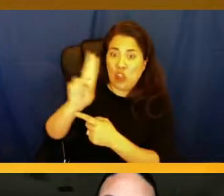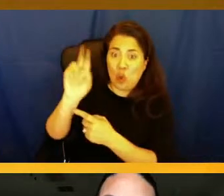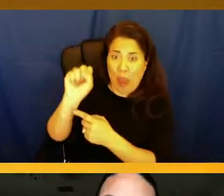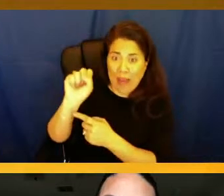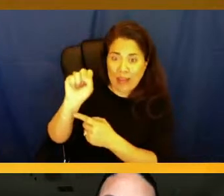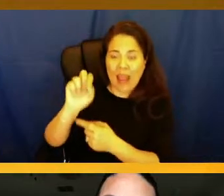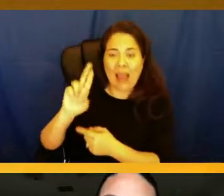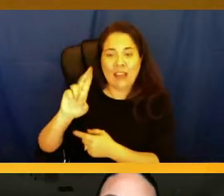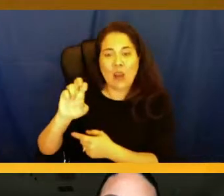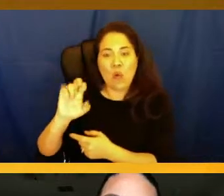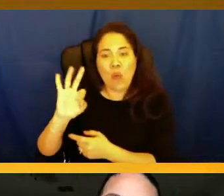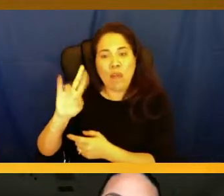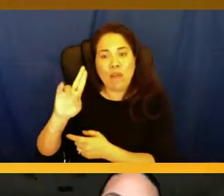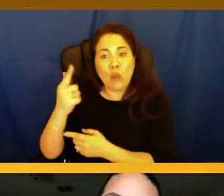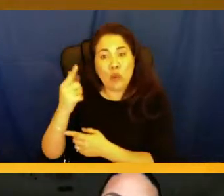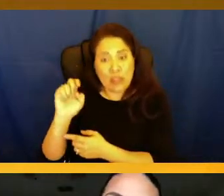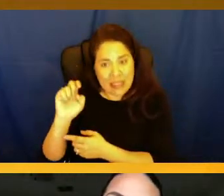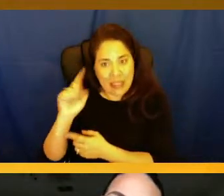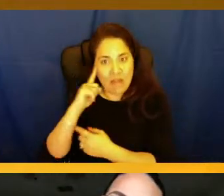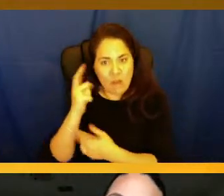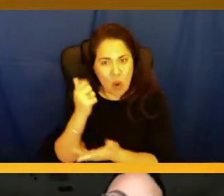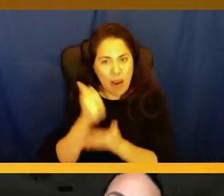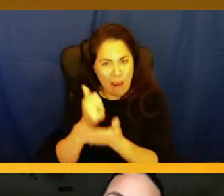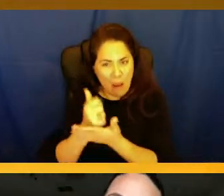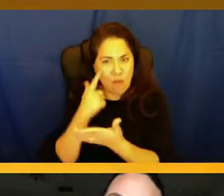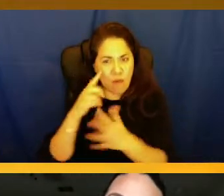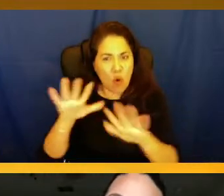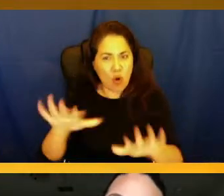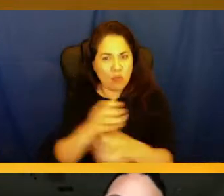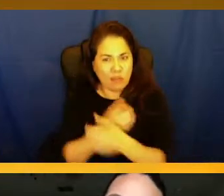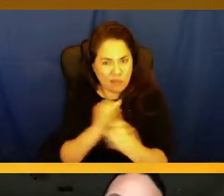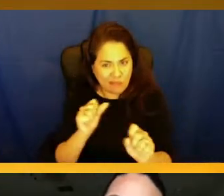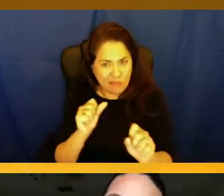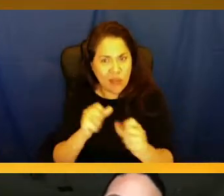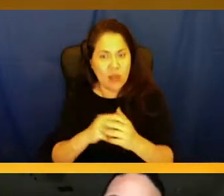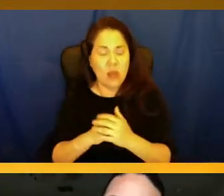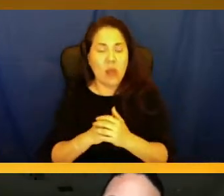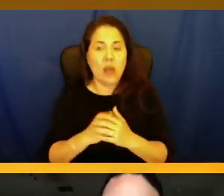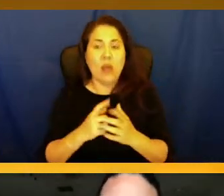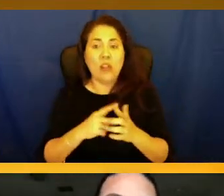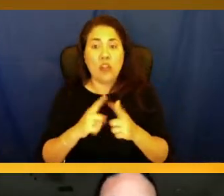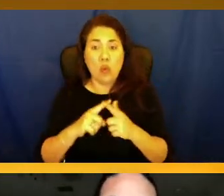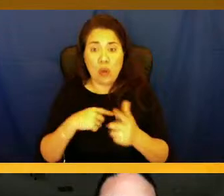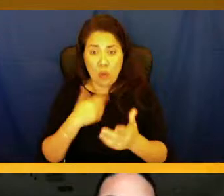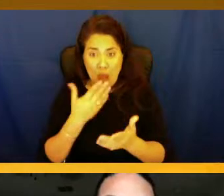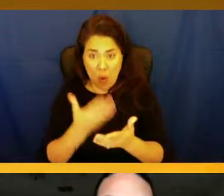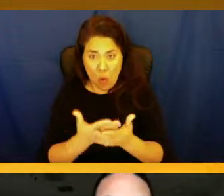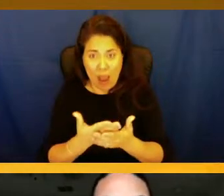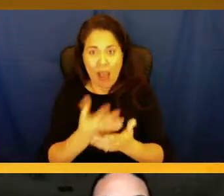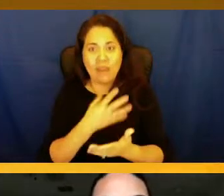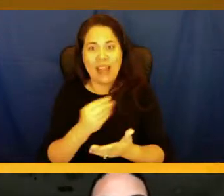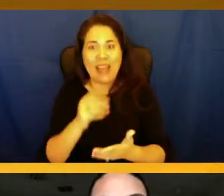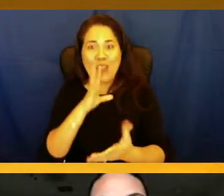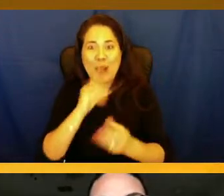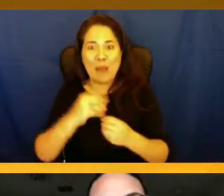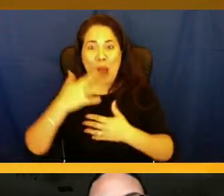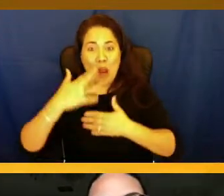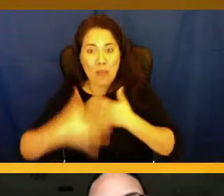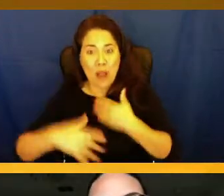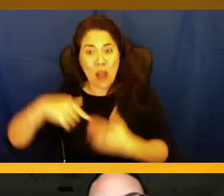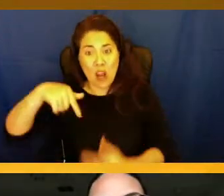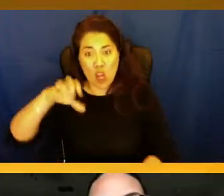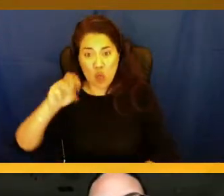second question, that were what are the systems that led to us, and then going into blood quantum, many Yaquis had